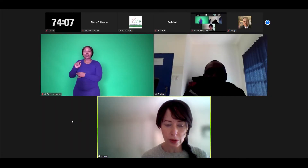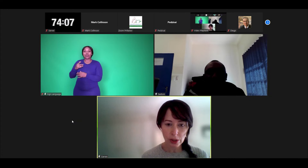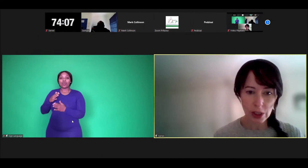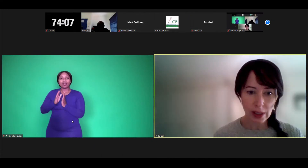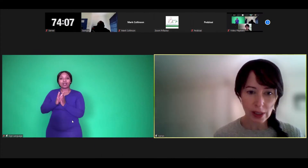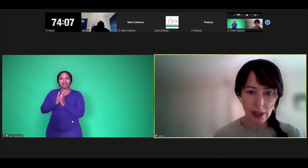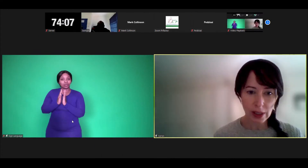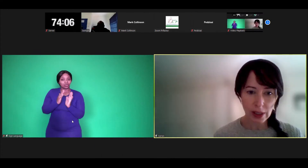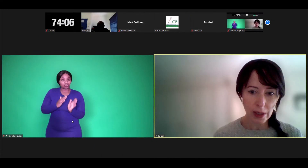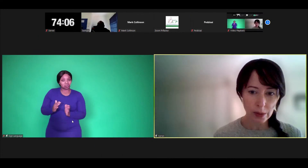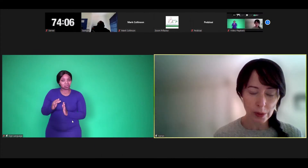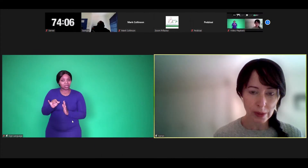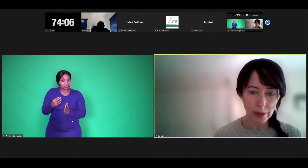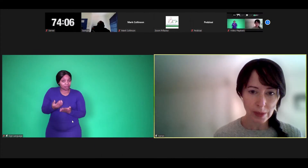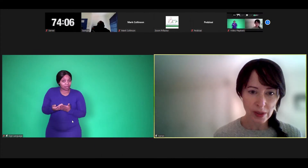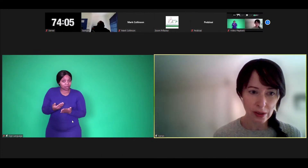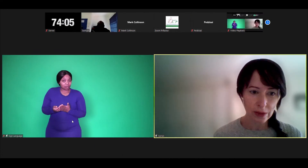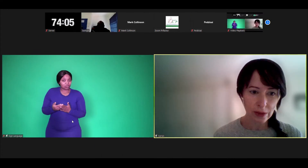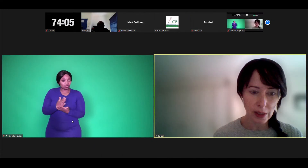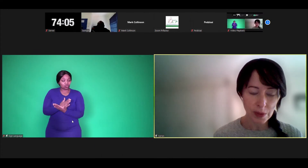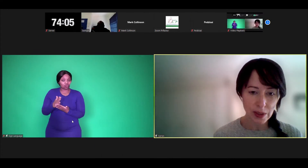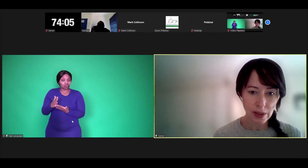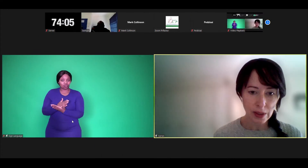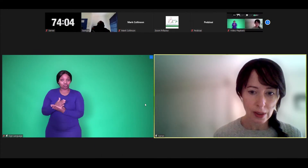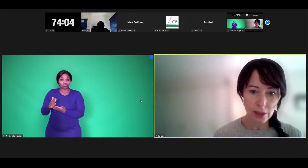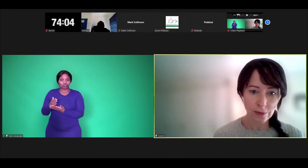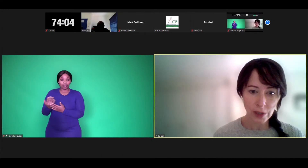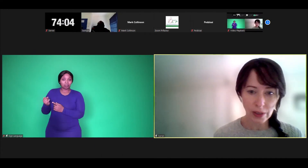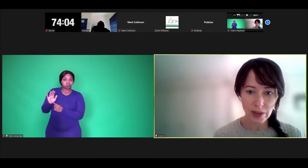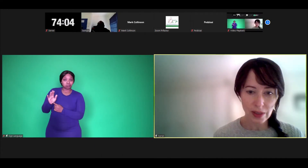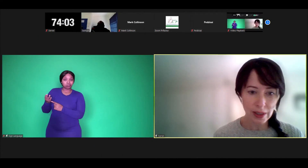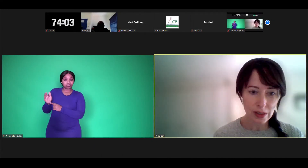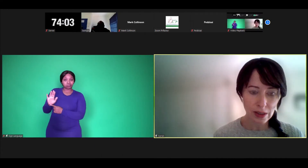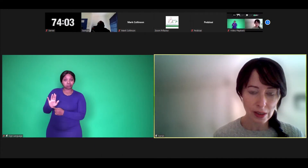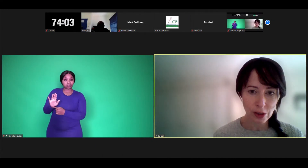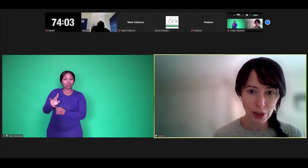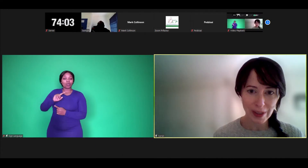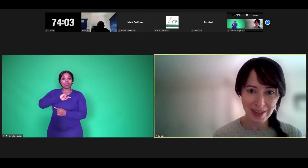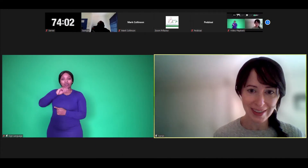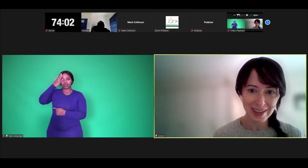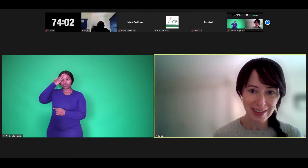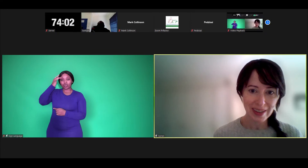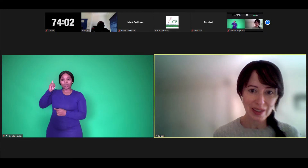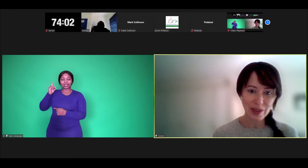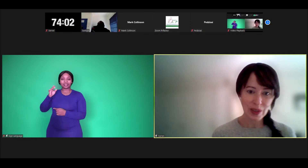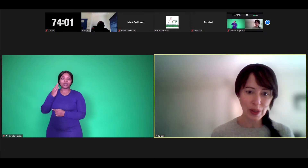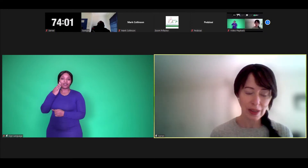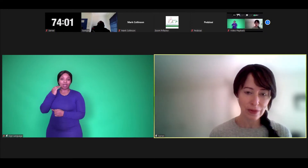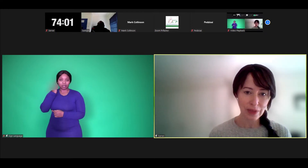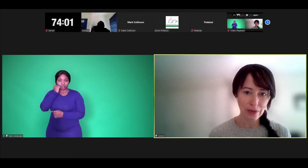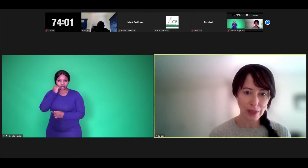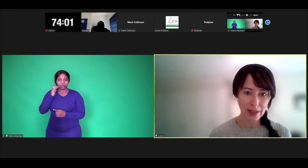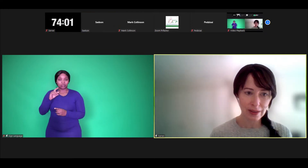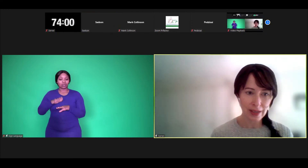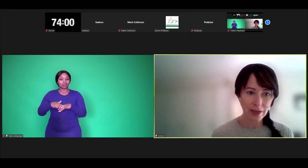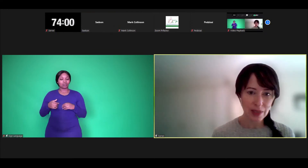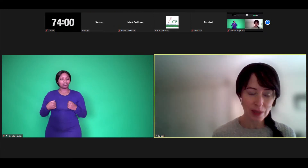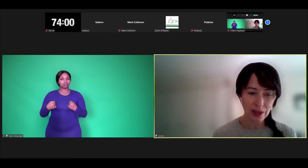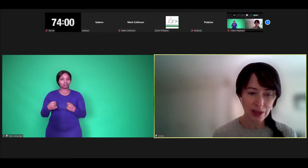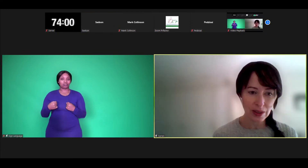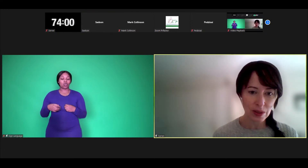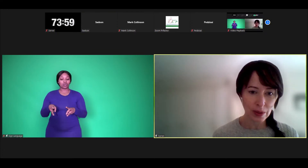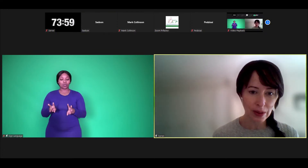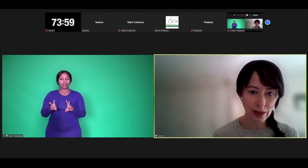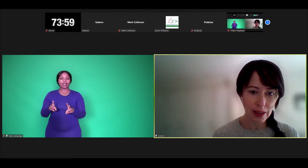possible, to share the PowerPoint, because I know Philippe's in France and in transit. So if we can have